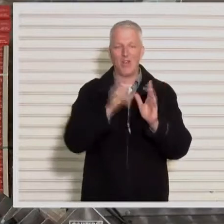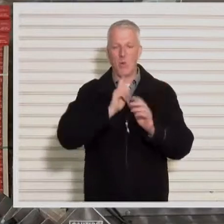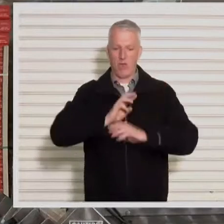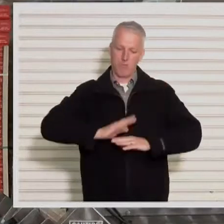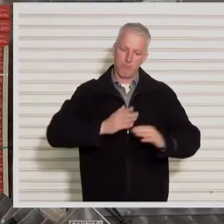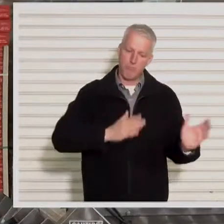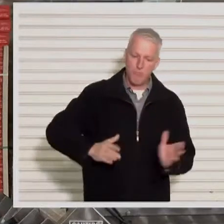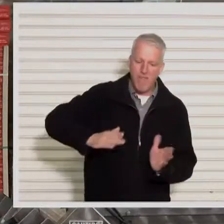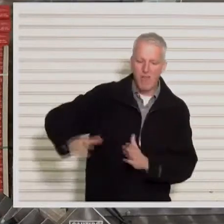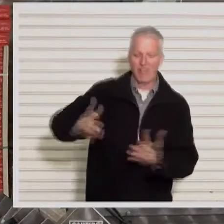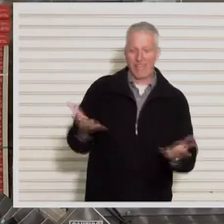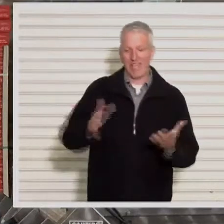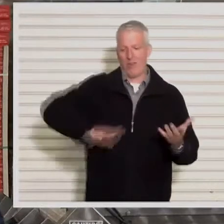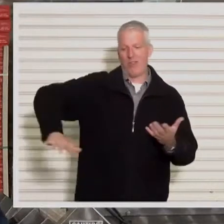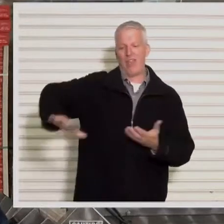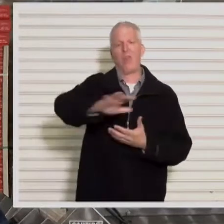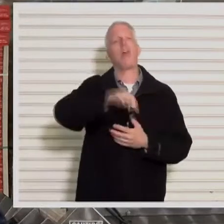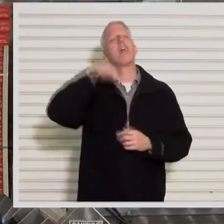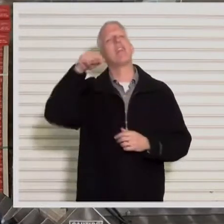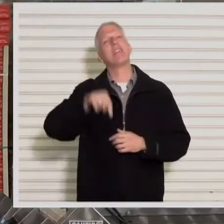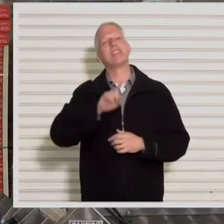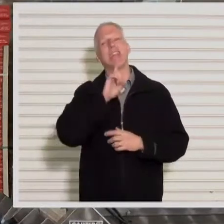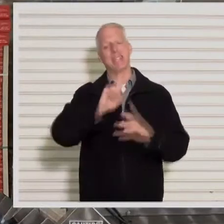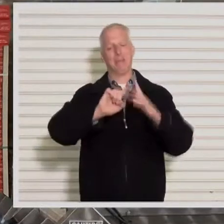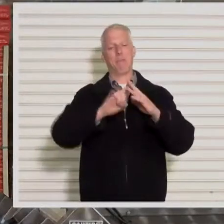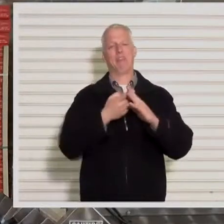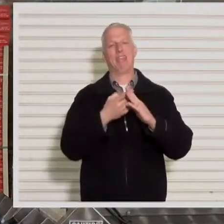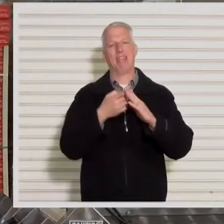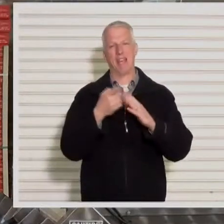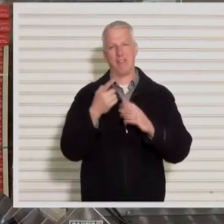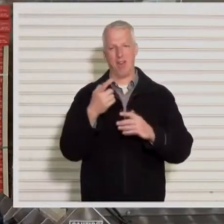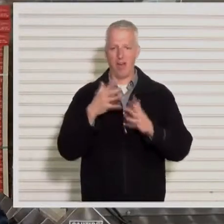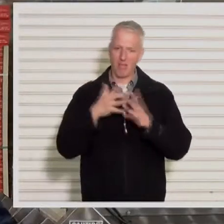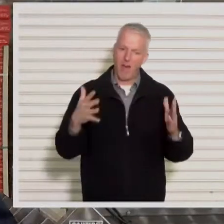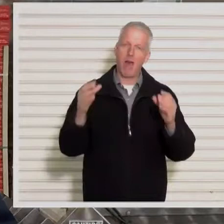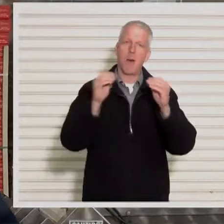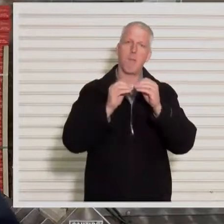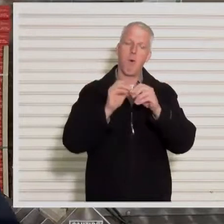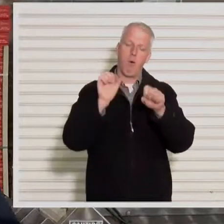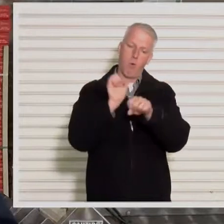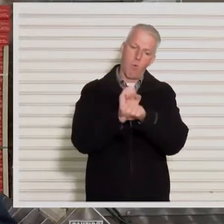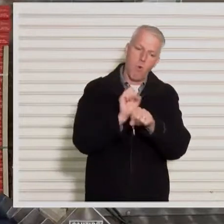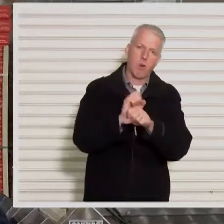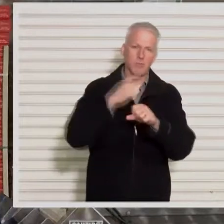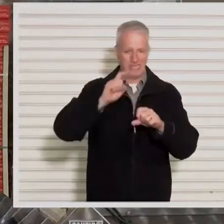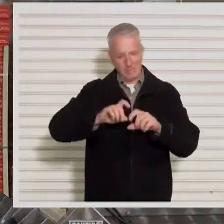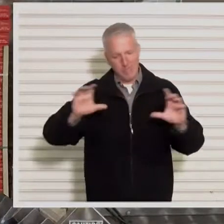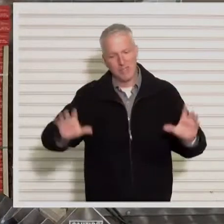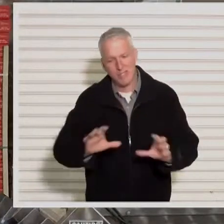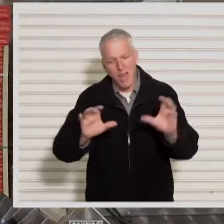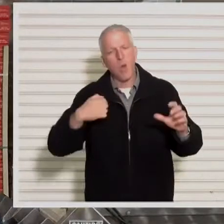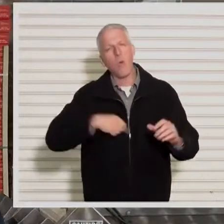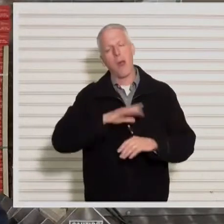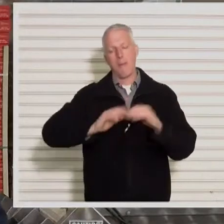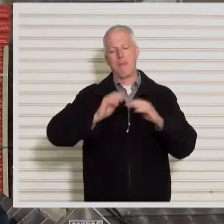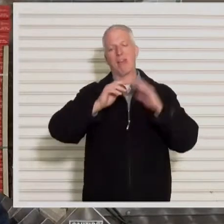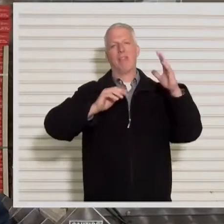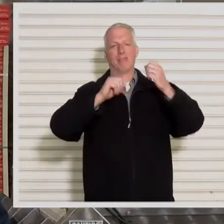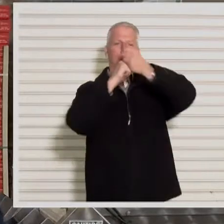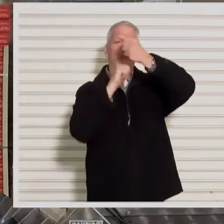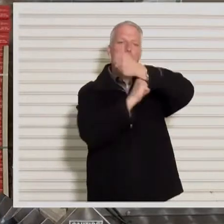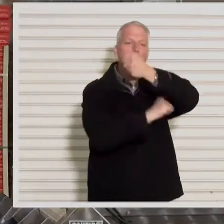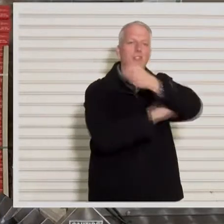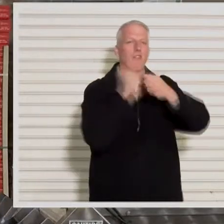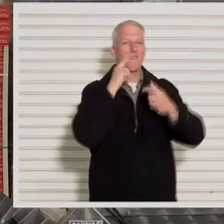in this region, this is the beginning of a lot more work to be done. We are building the infrastructure as we prepare